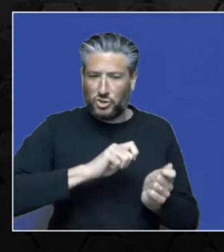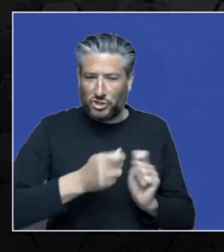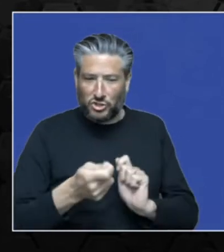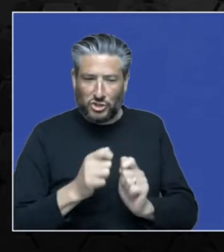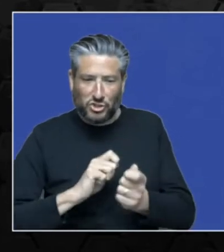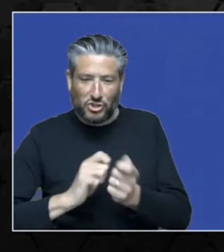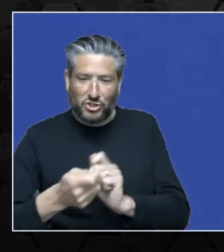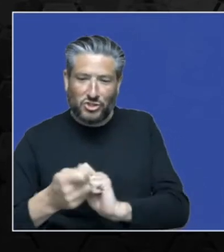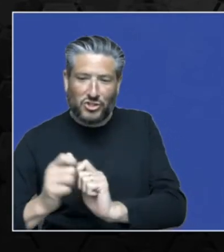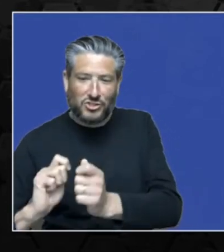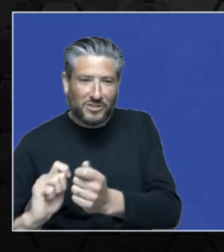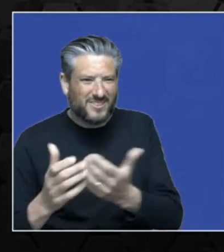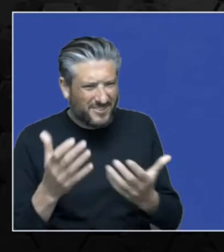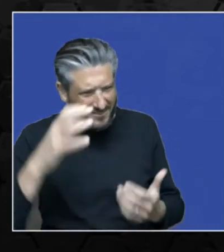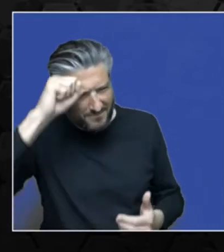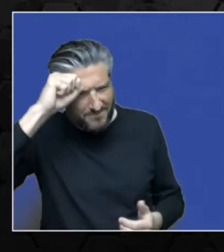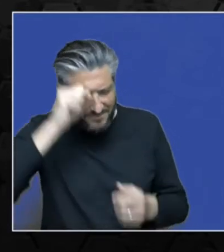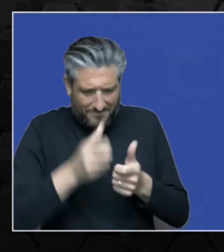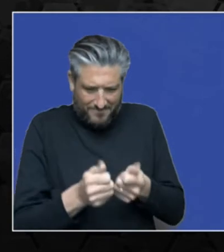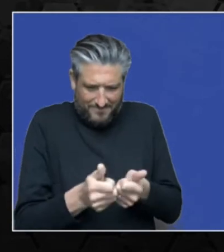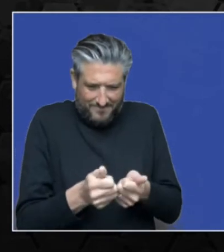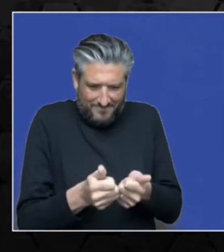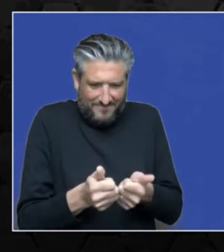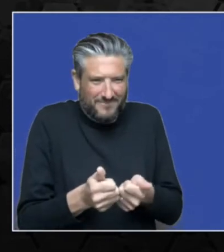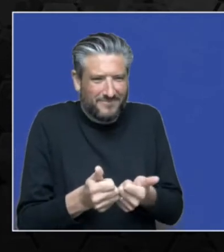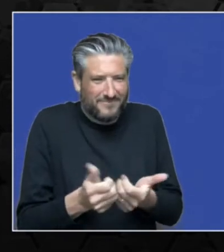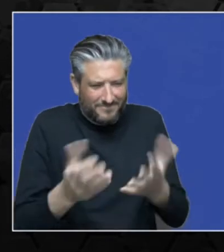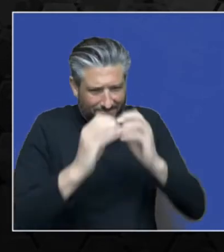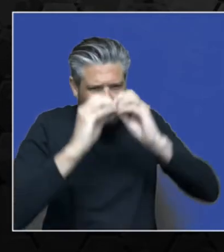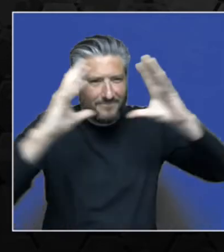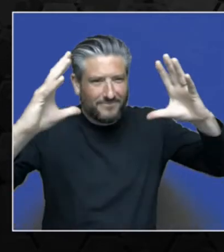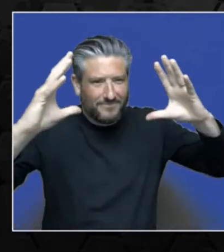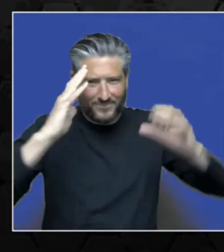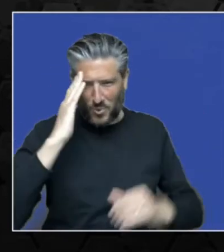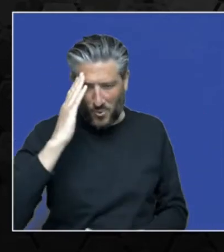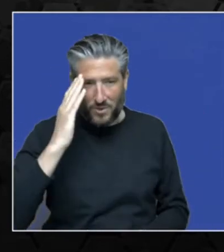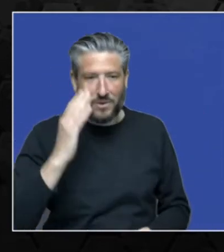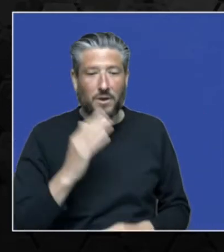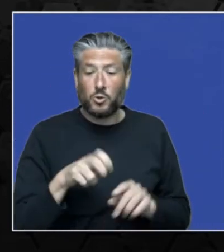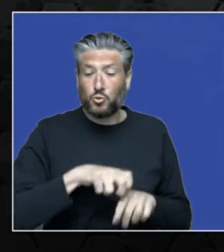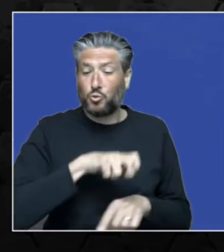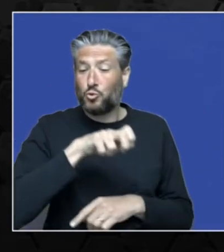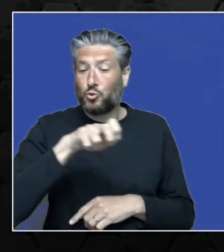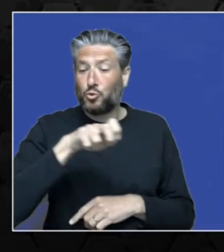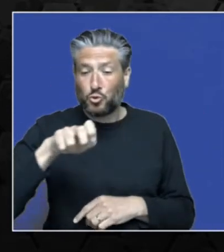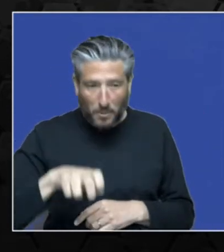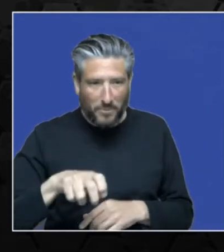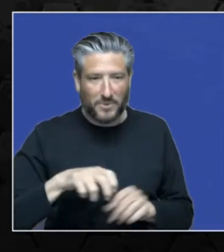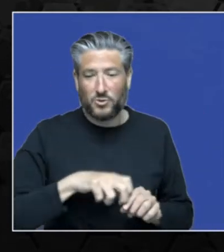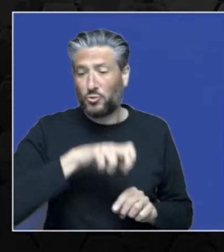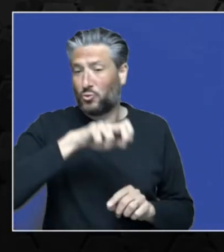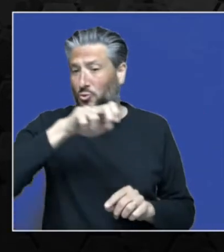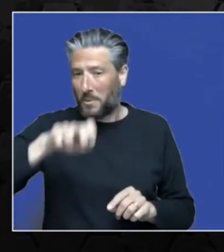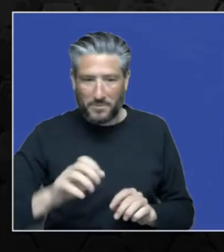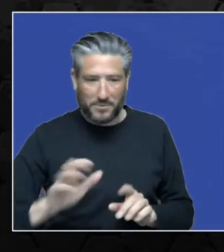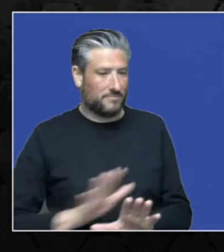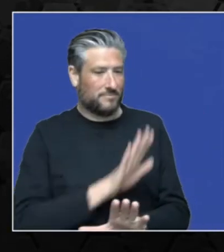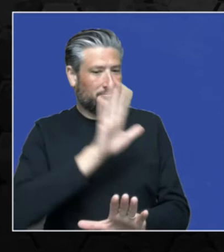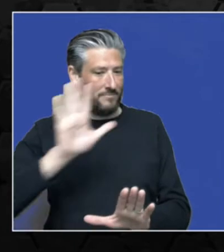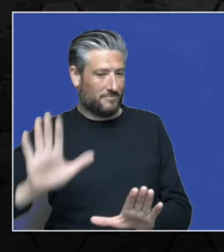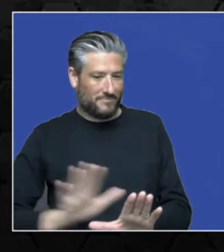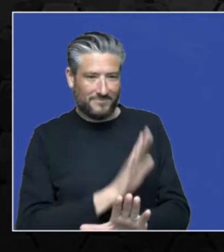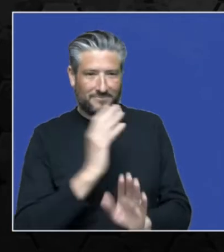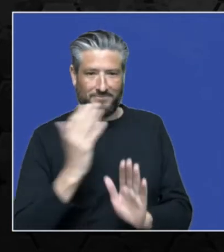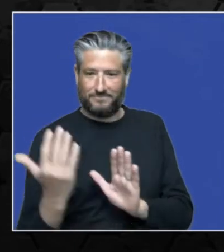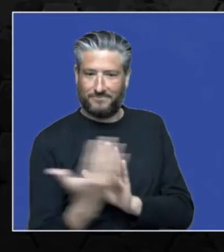then Mario will maybe change the plants or something, jump on mushrooms and stuff. So whenever this thing happen, we all know what happens in Mario. You